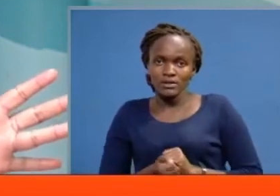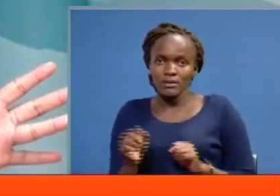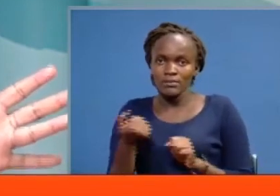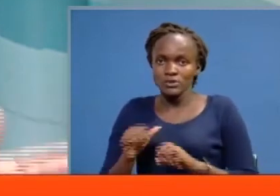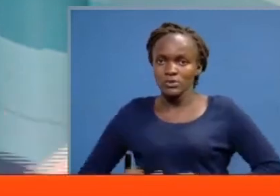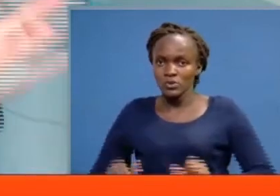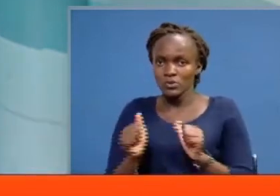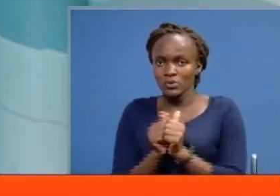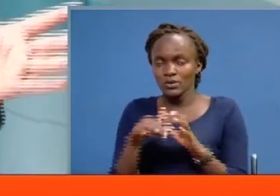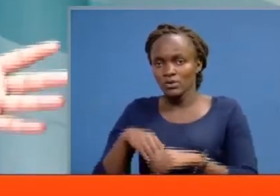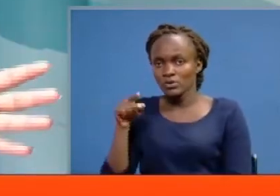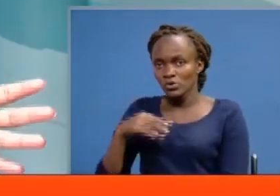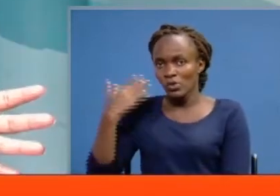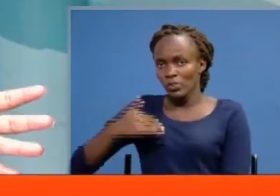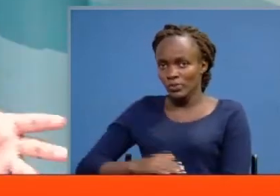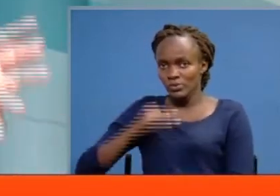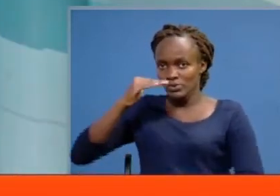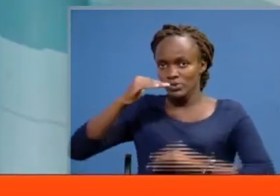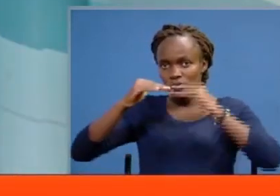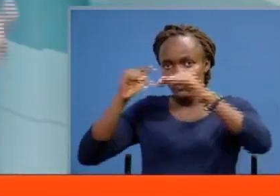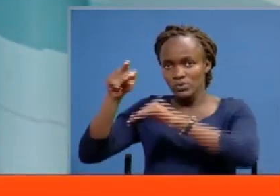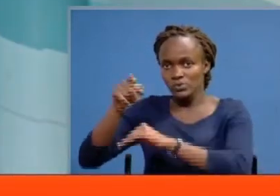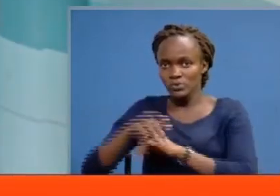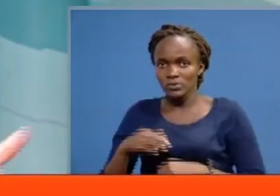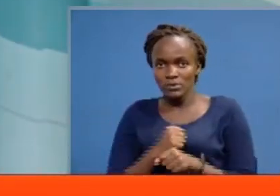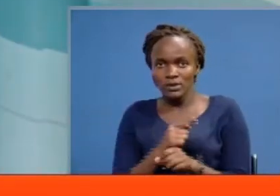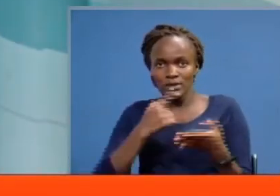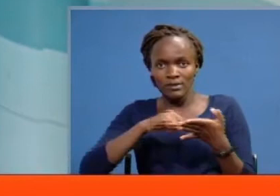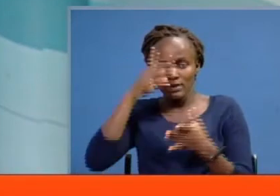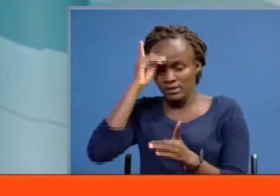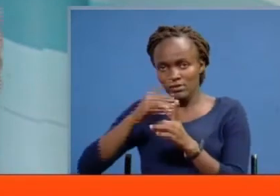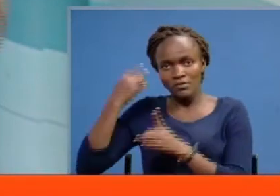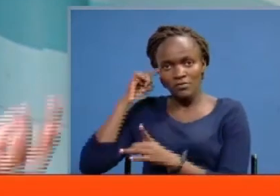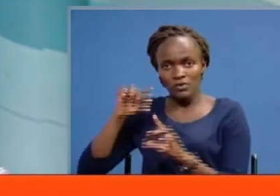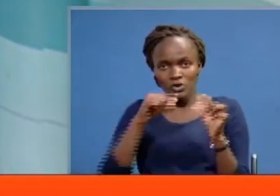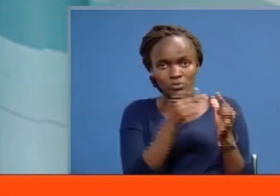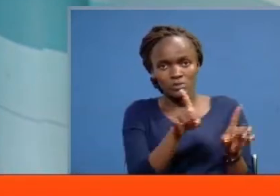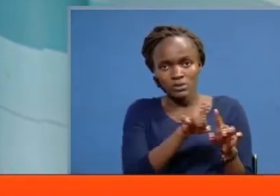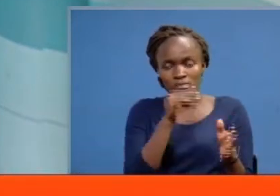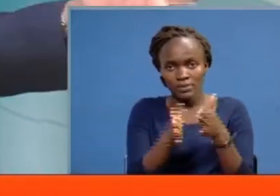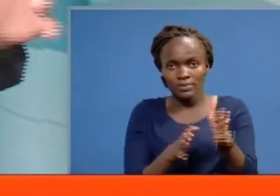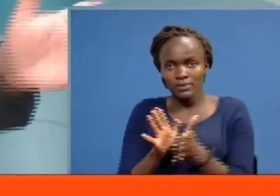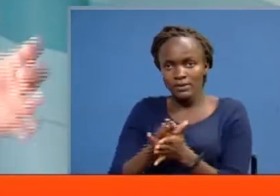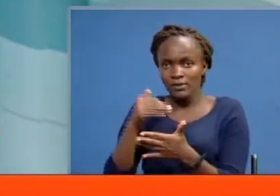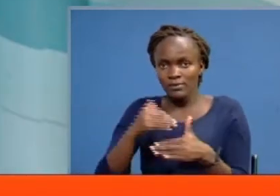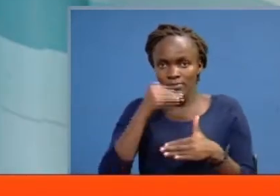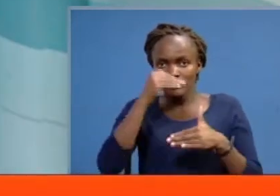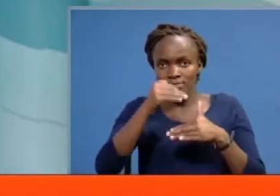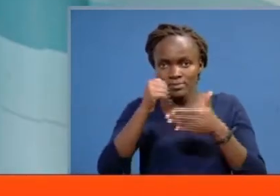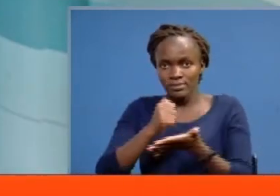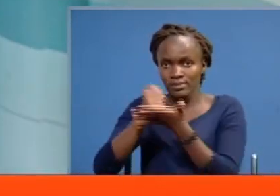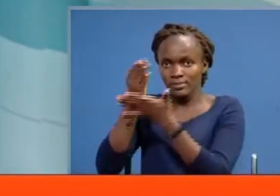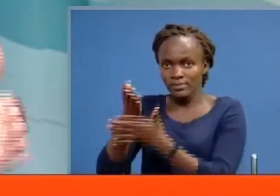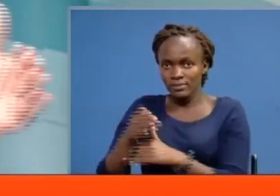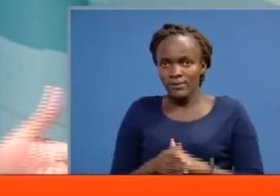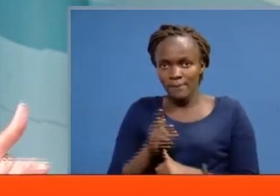without you. You are always at the top. You're always making the right decision for the company. If it's strategy, you're at the forefront, you know.